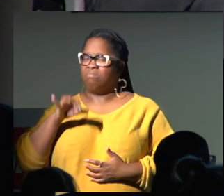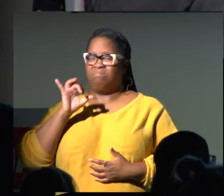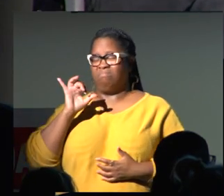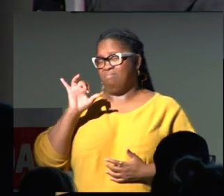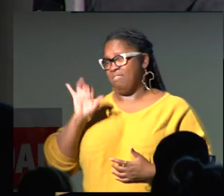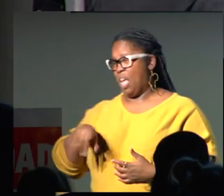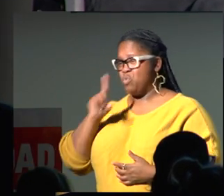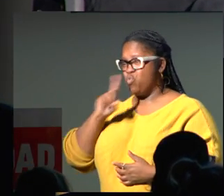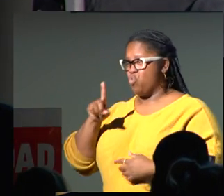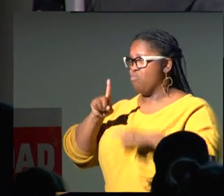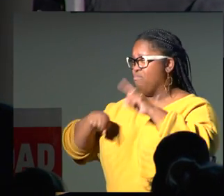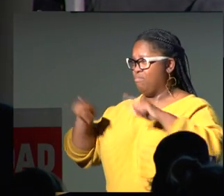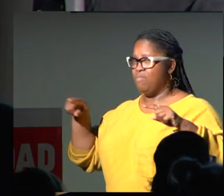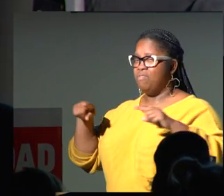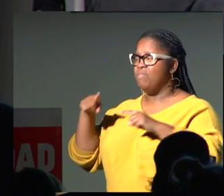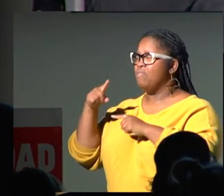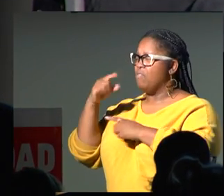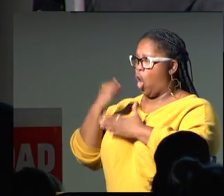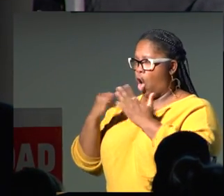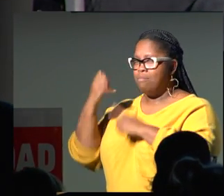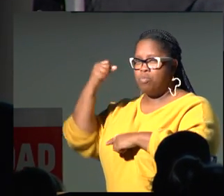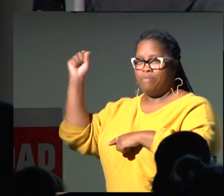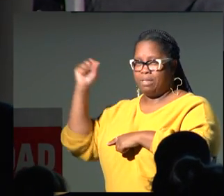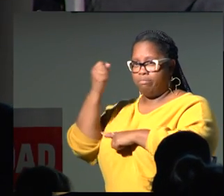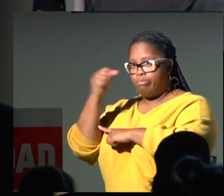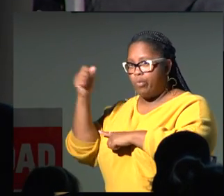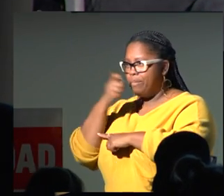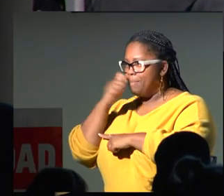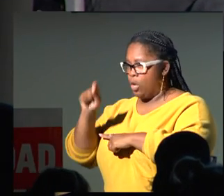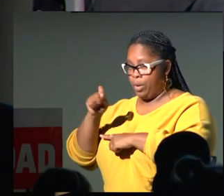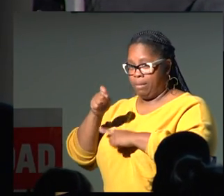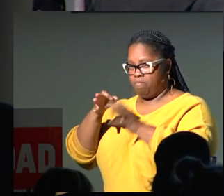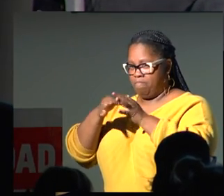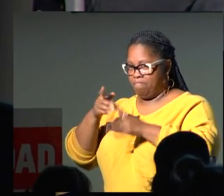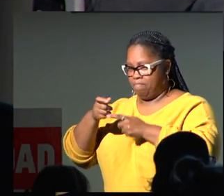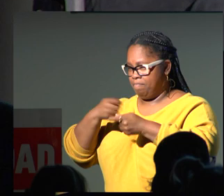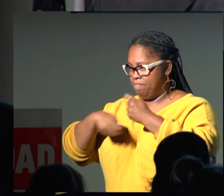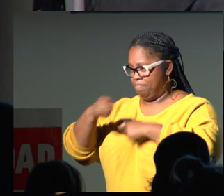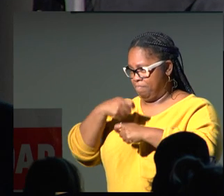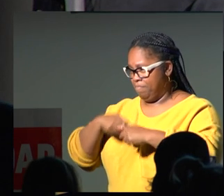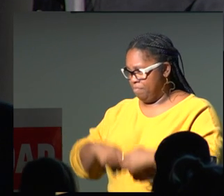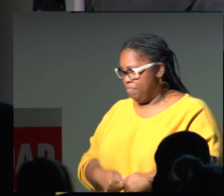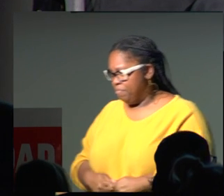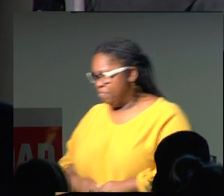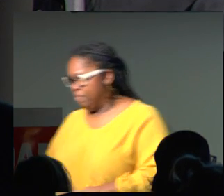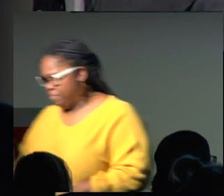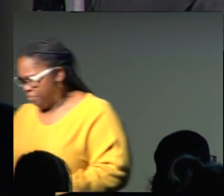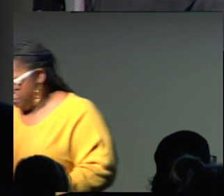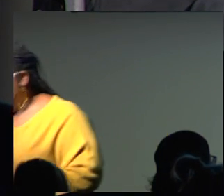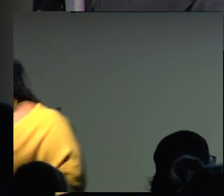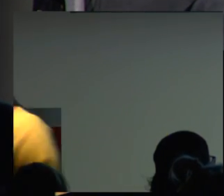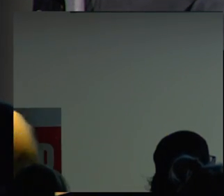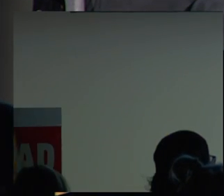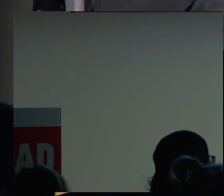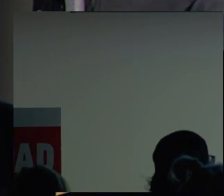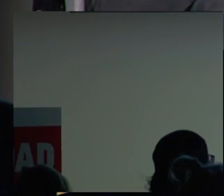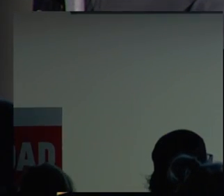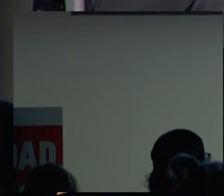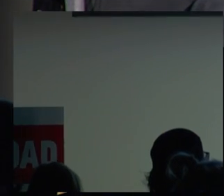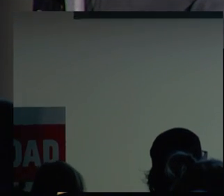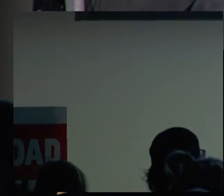all various art movements. Of movements, period. I mean, like in any given field of study, of